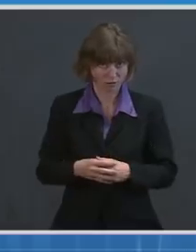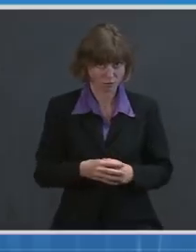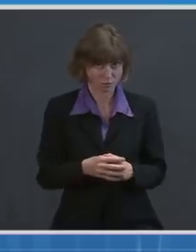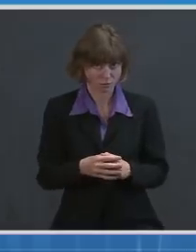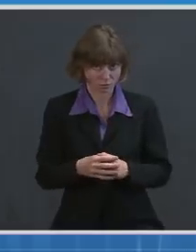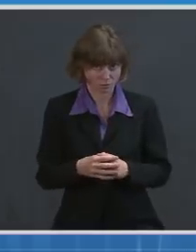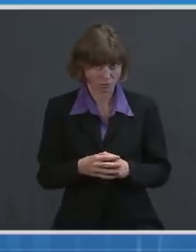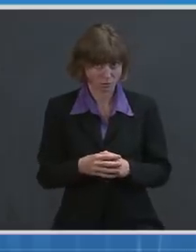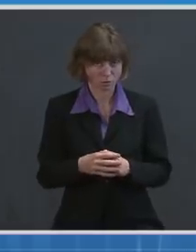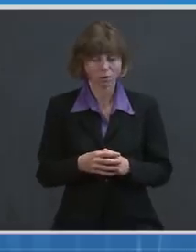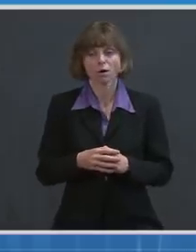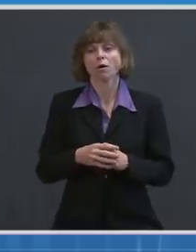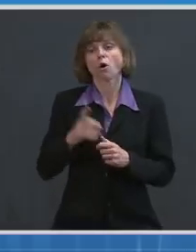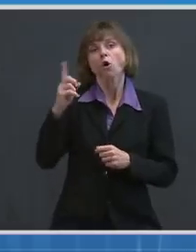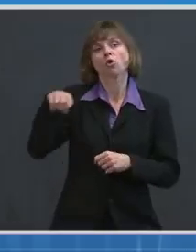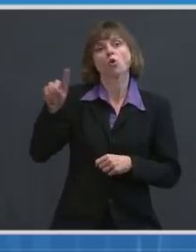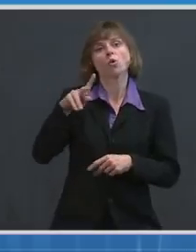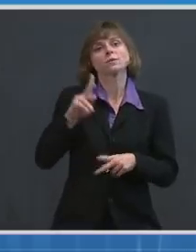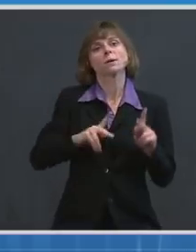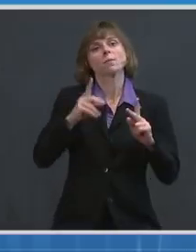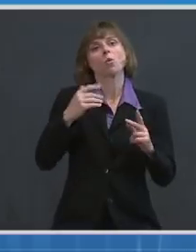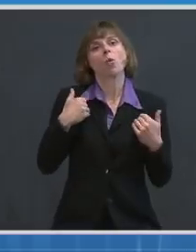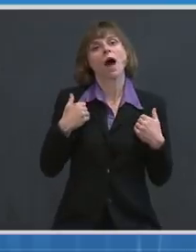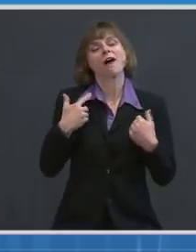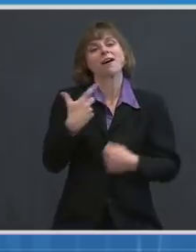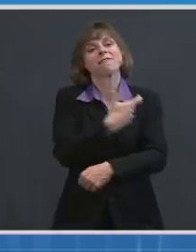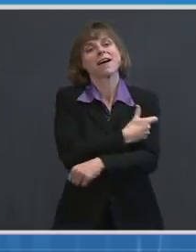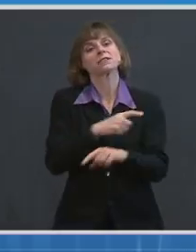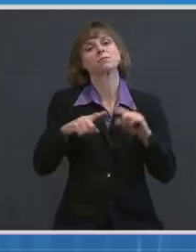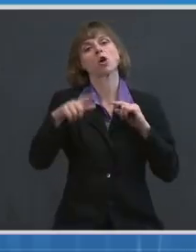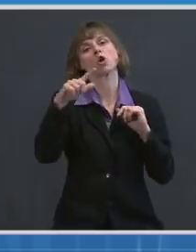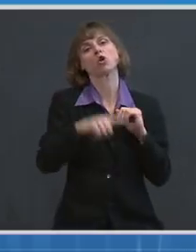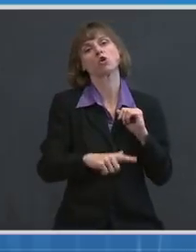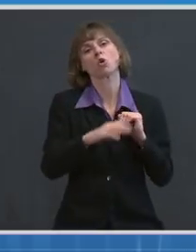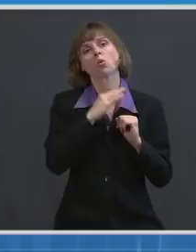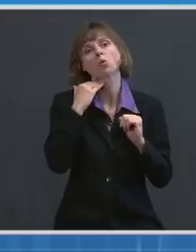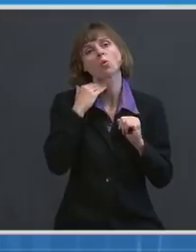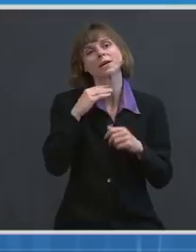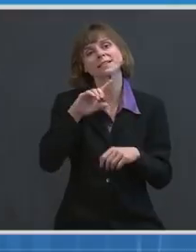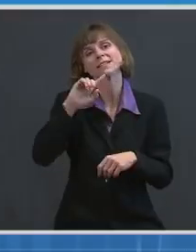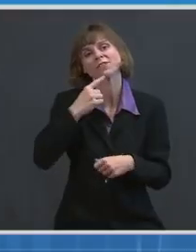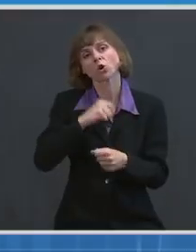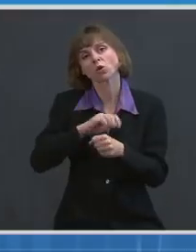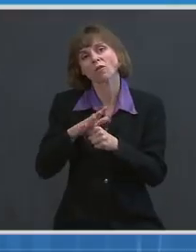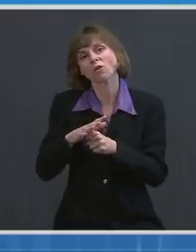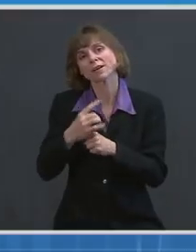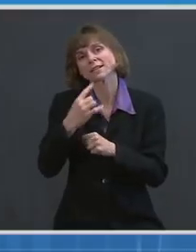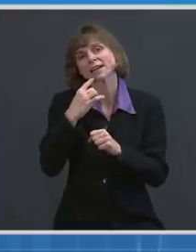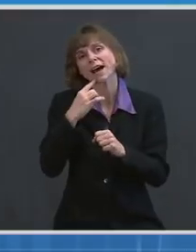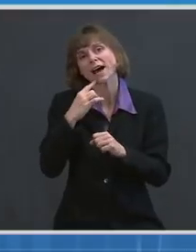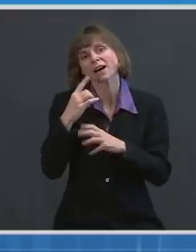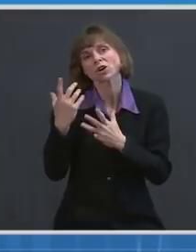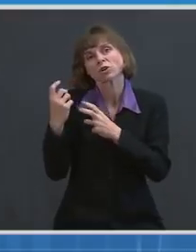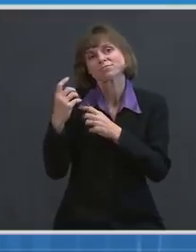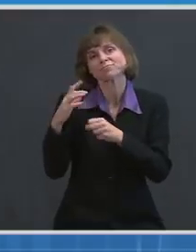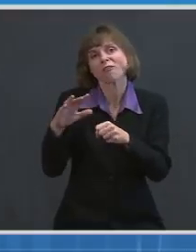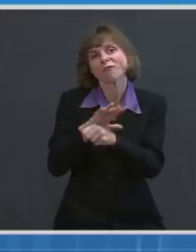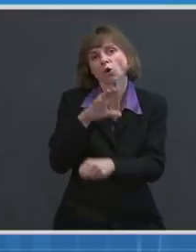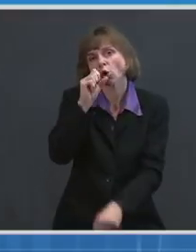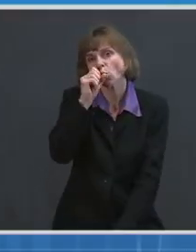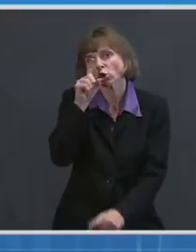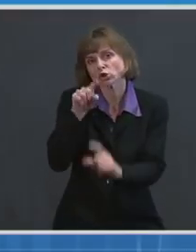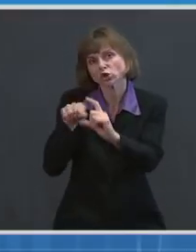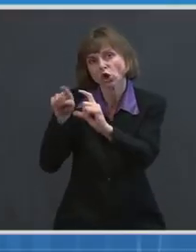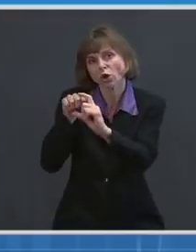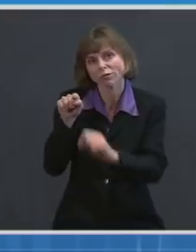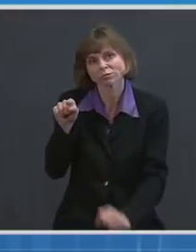who are vaccinated and at low risk for severe COVID-19 are indicated by solid orange circles.